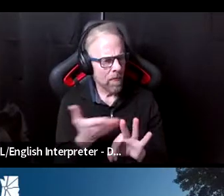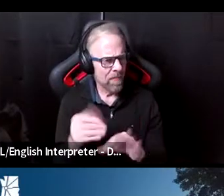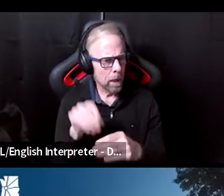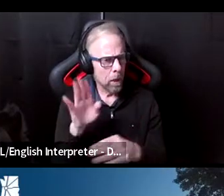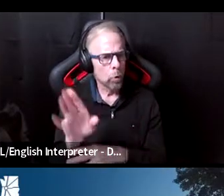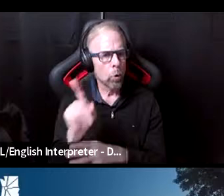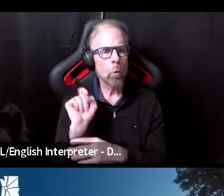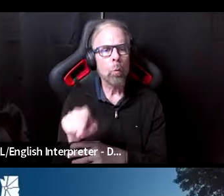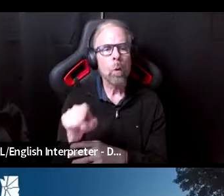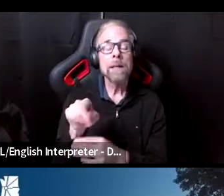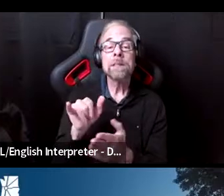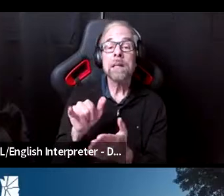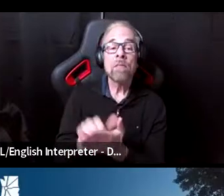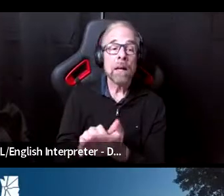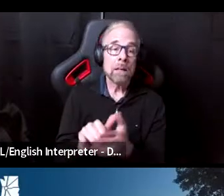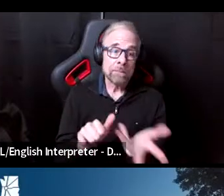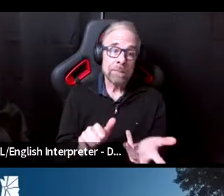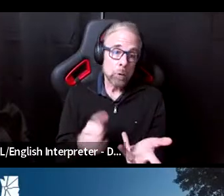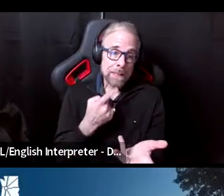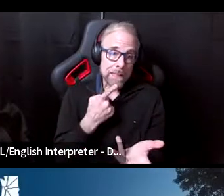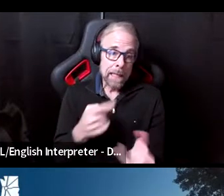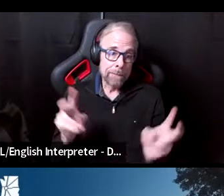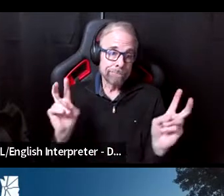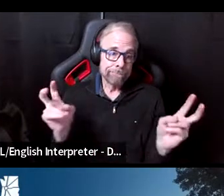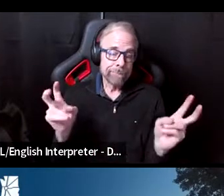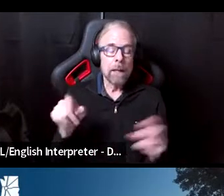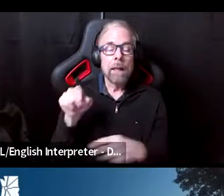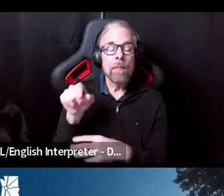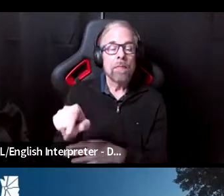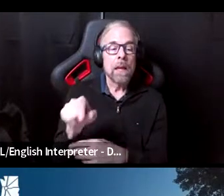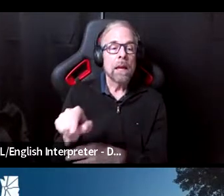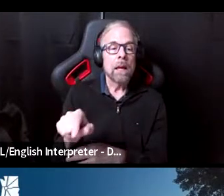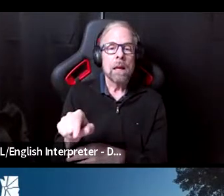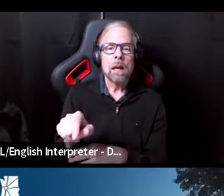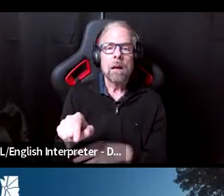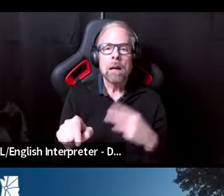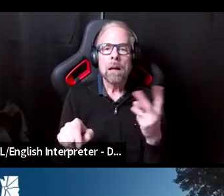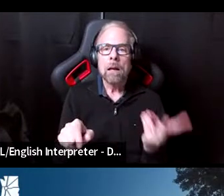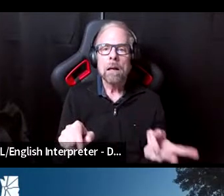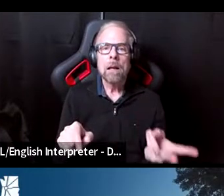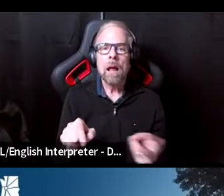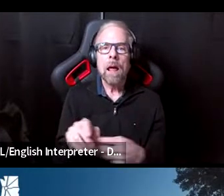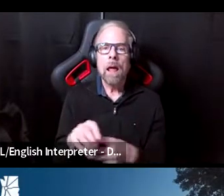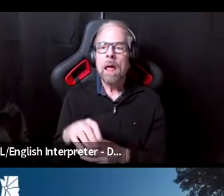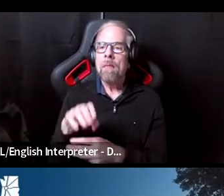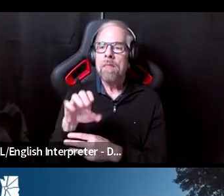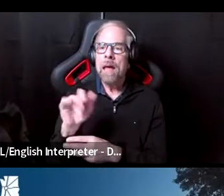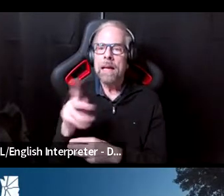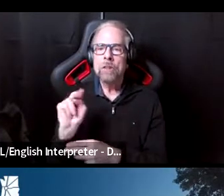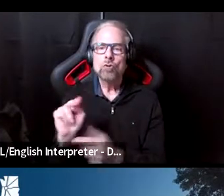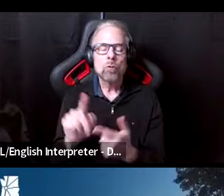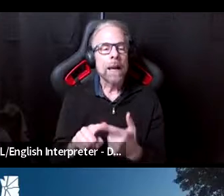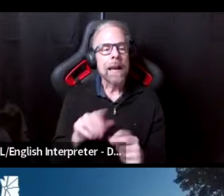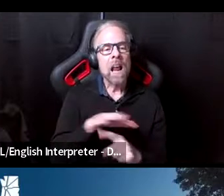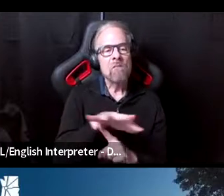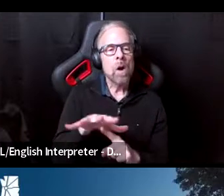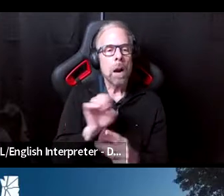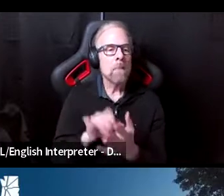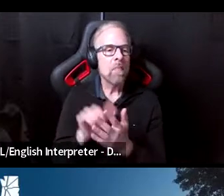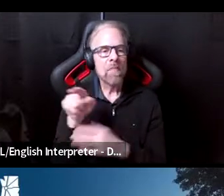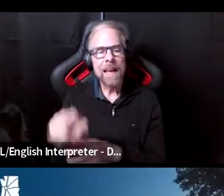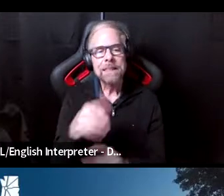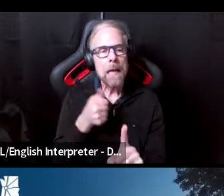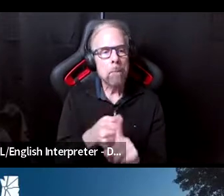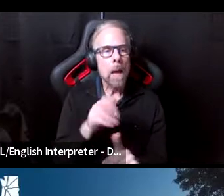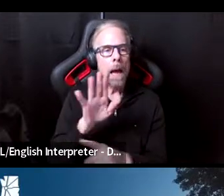is, like you said, this is a estuarine environment, which means it's impacted by tides. And so as